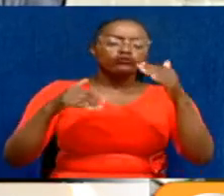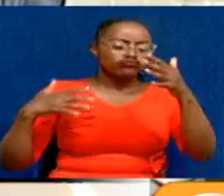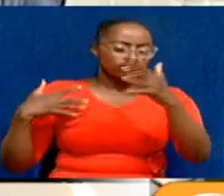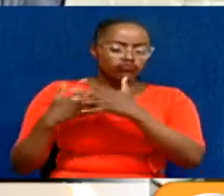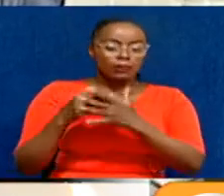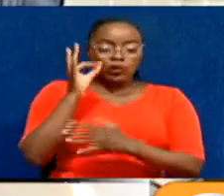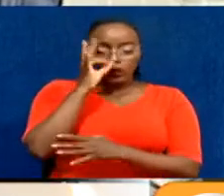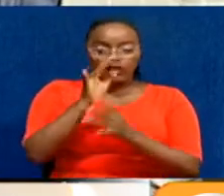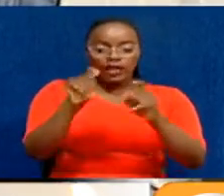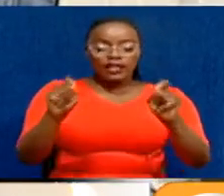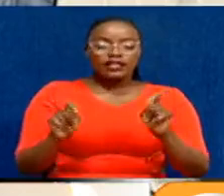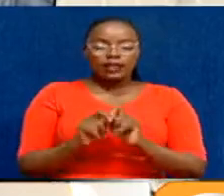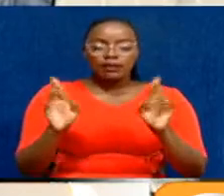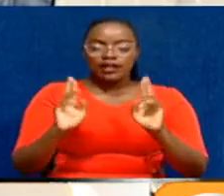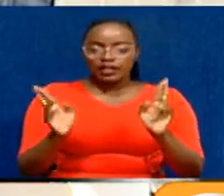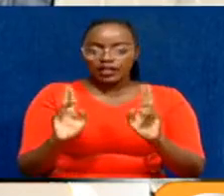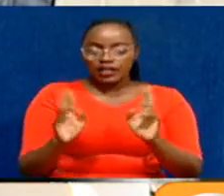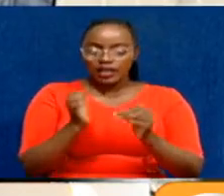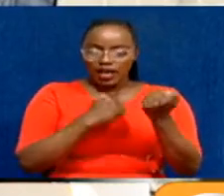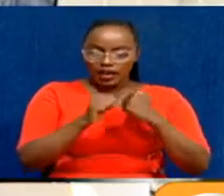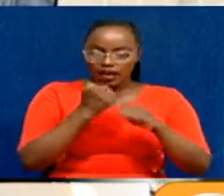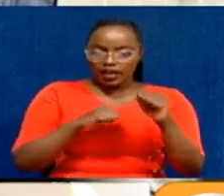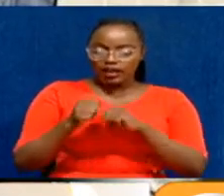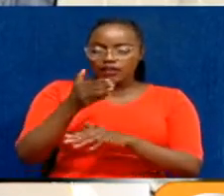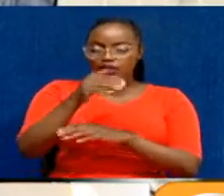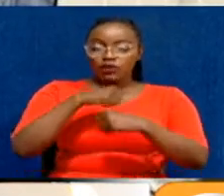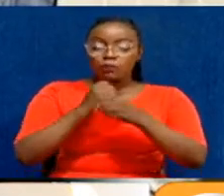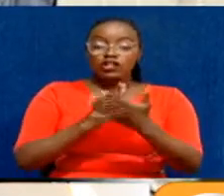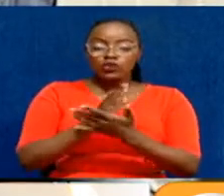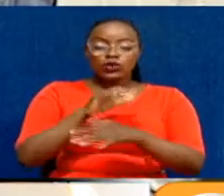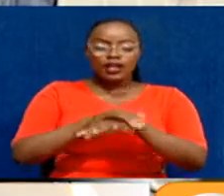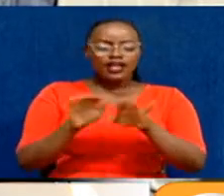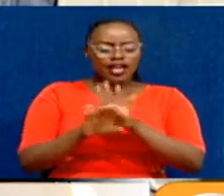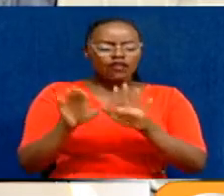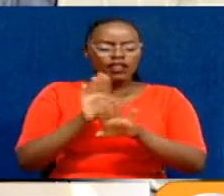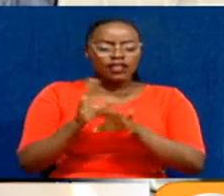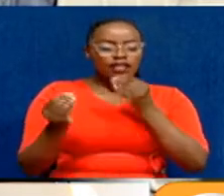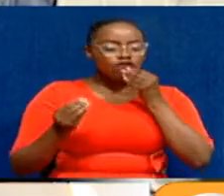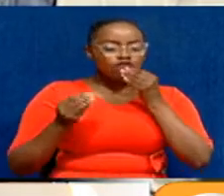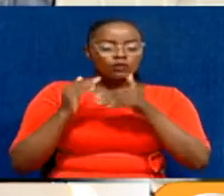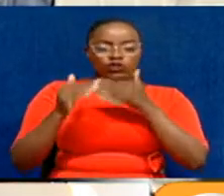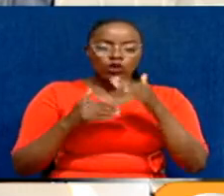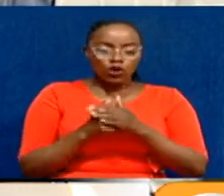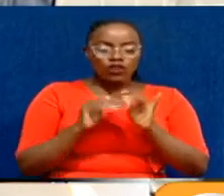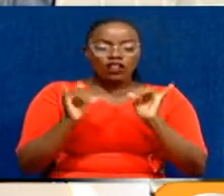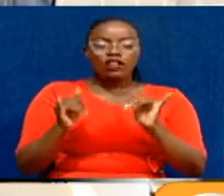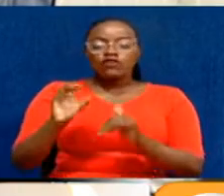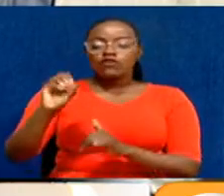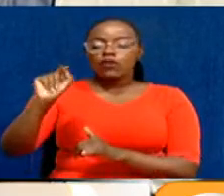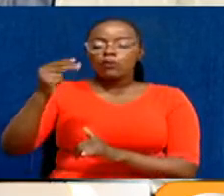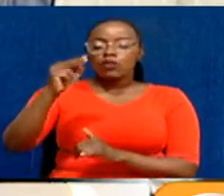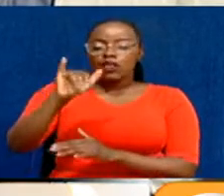way to Othaya, and our teams will be very active on the ground to ensure that you get every latest information and news from